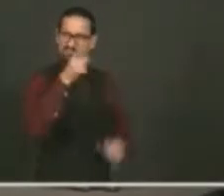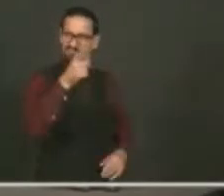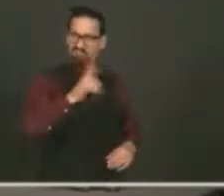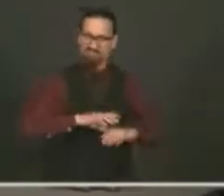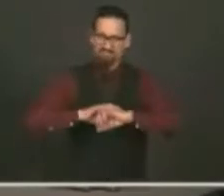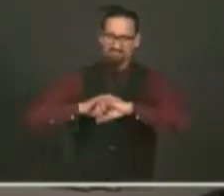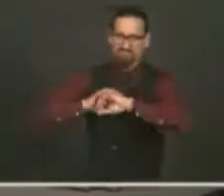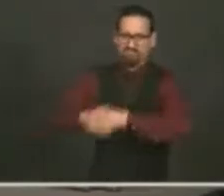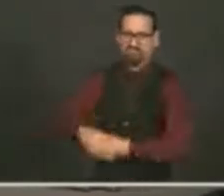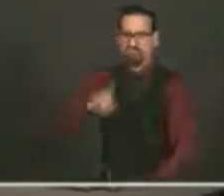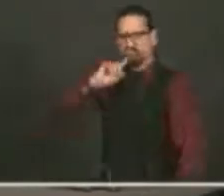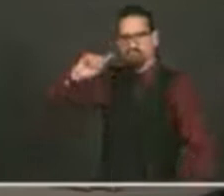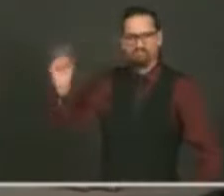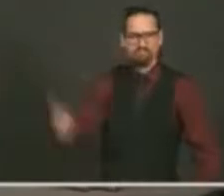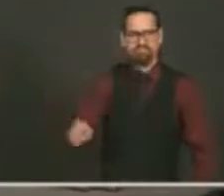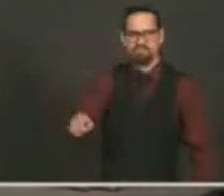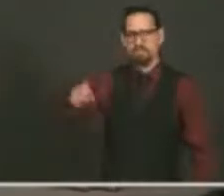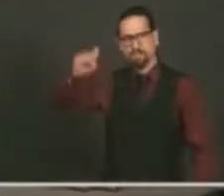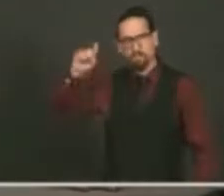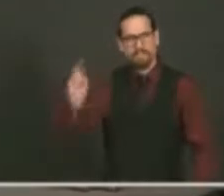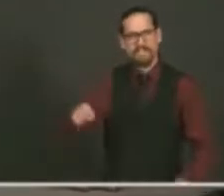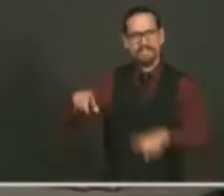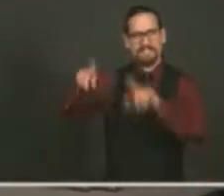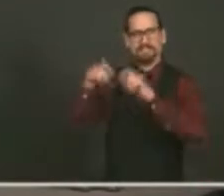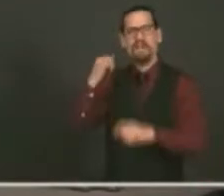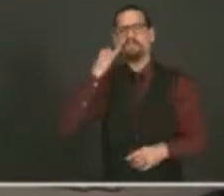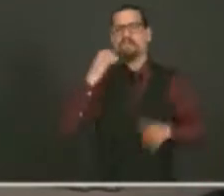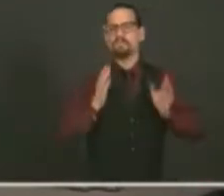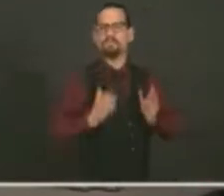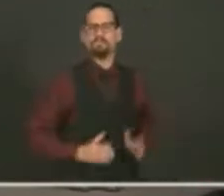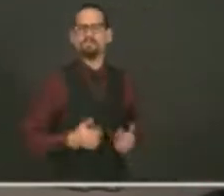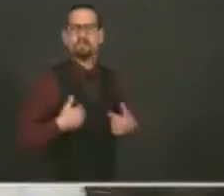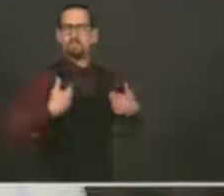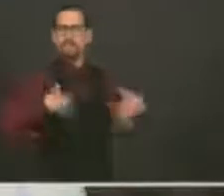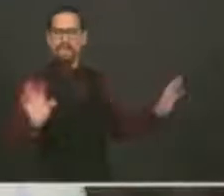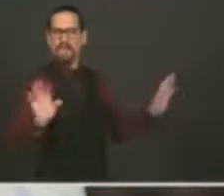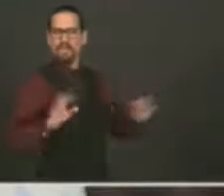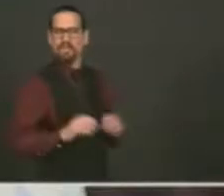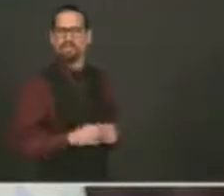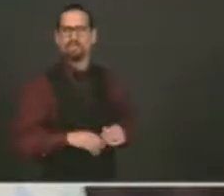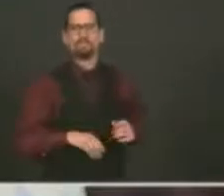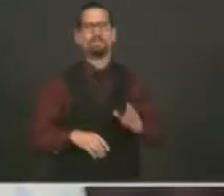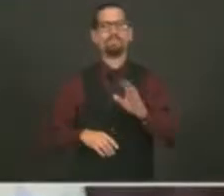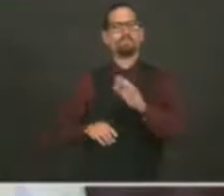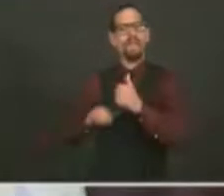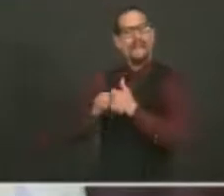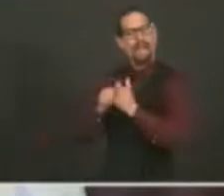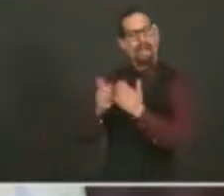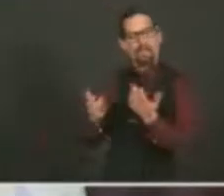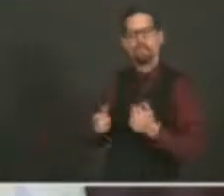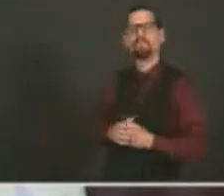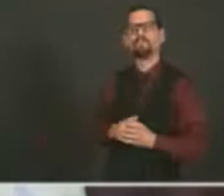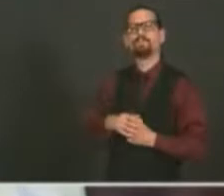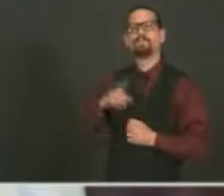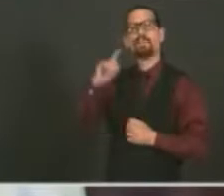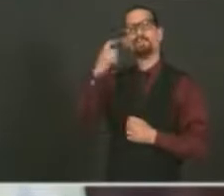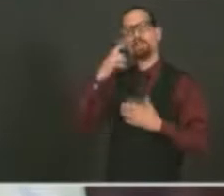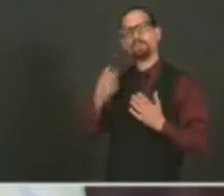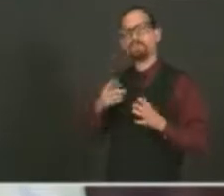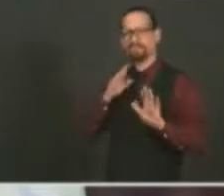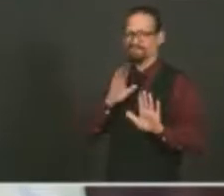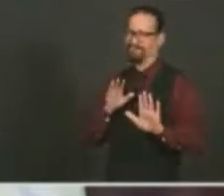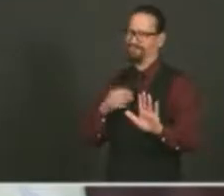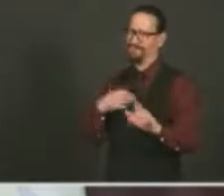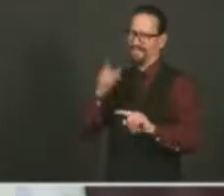be tested? That's what people are hearing. So and how can you do that? We can't really. You can't.